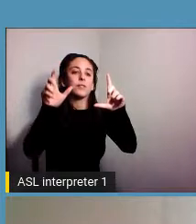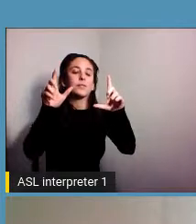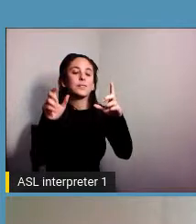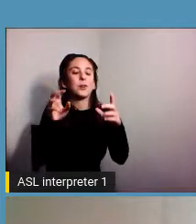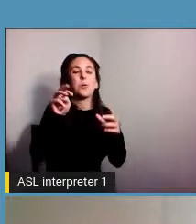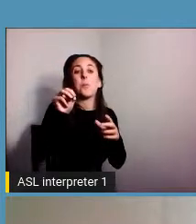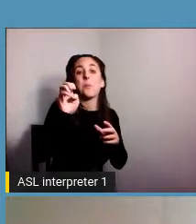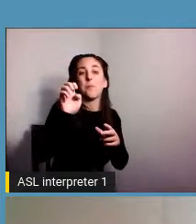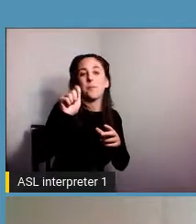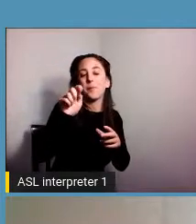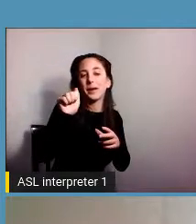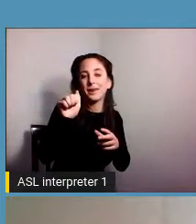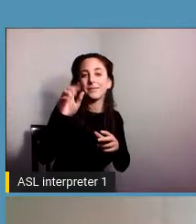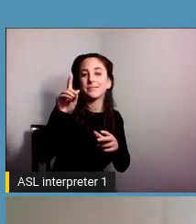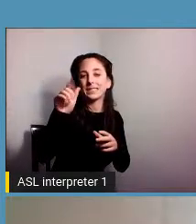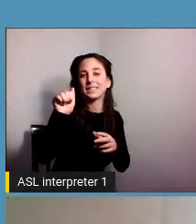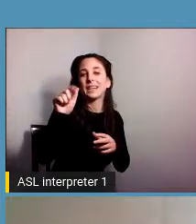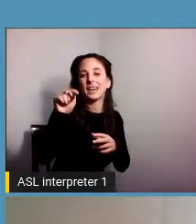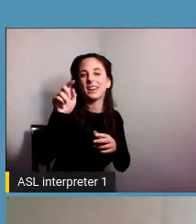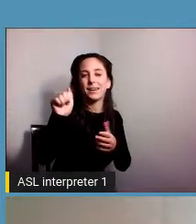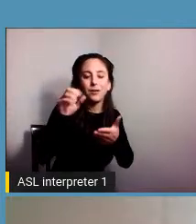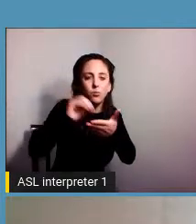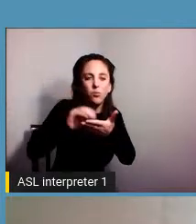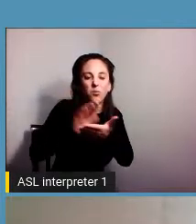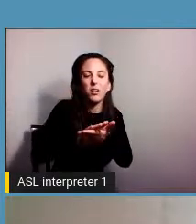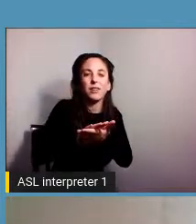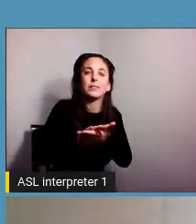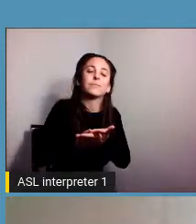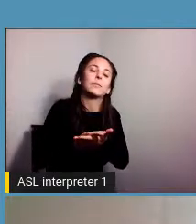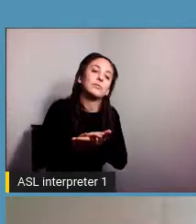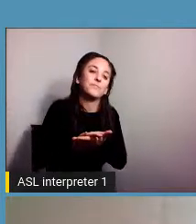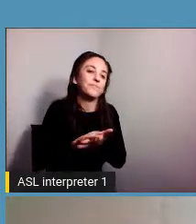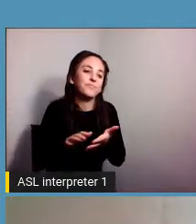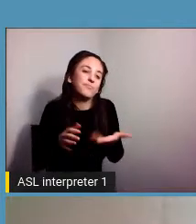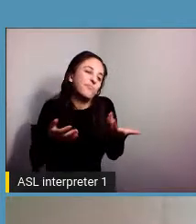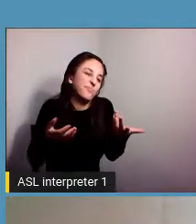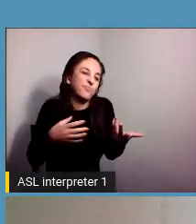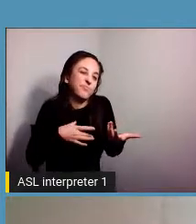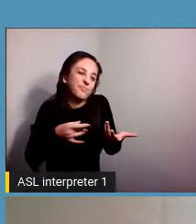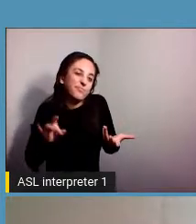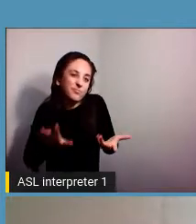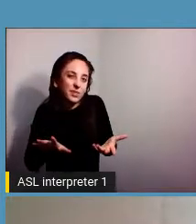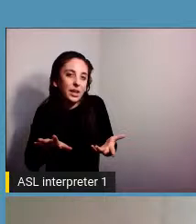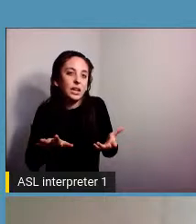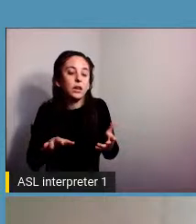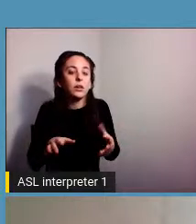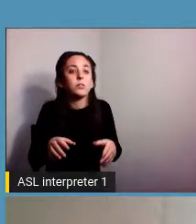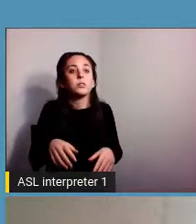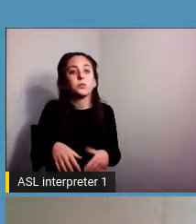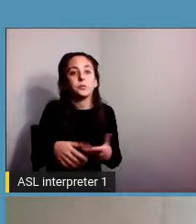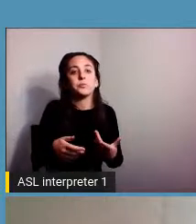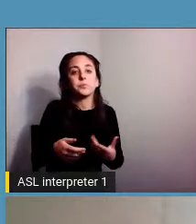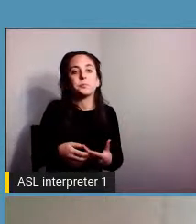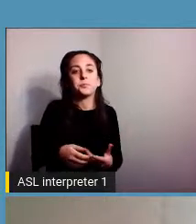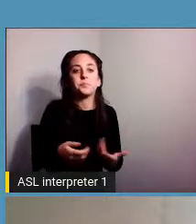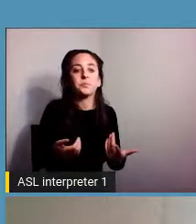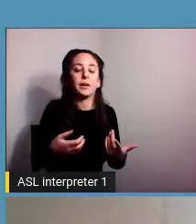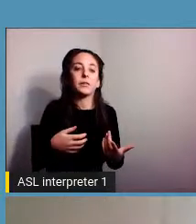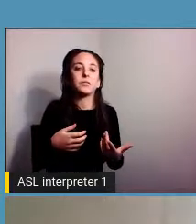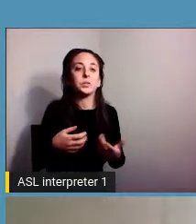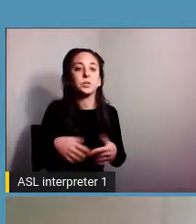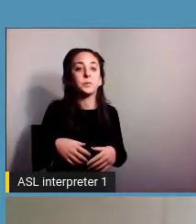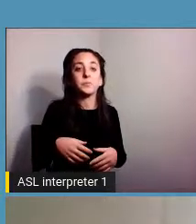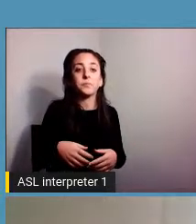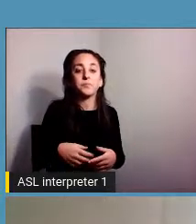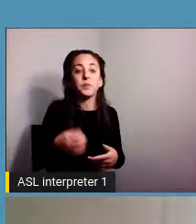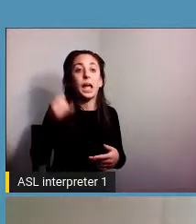metadata. Part of why metadata is not generally done very well is because it takes a lot of time and people don't like to do it. And so the idea is that